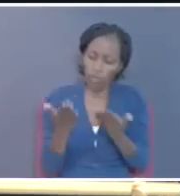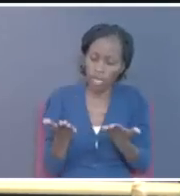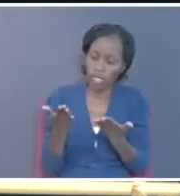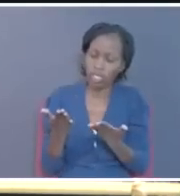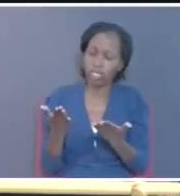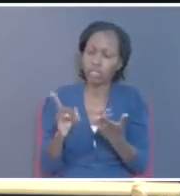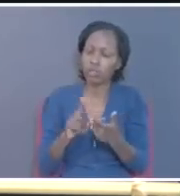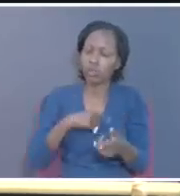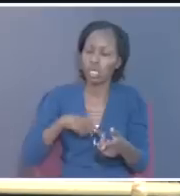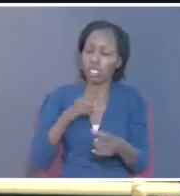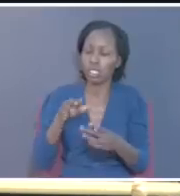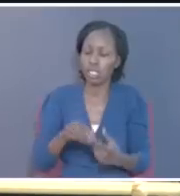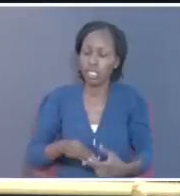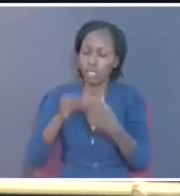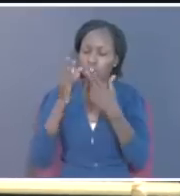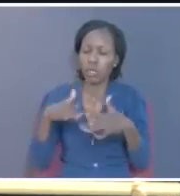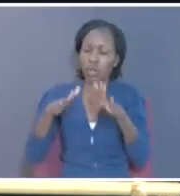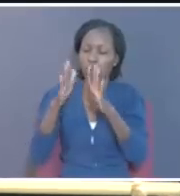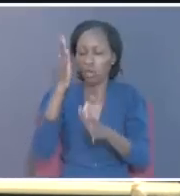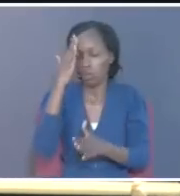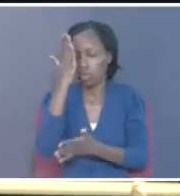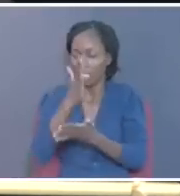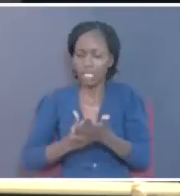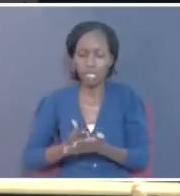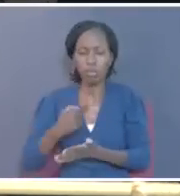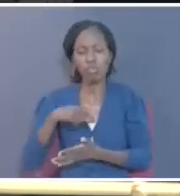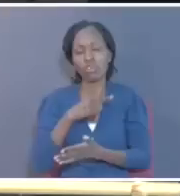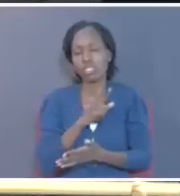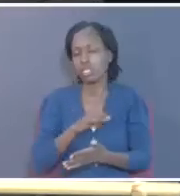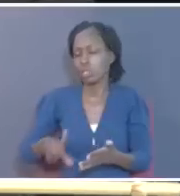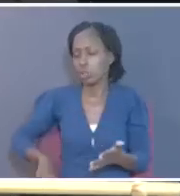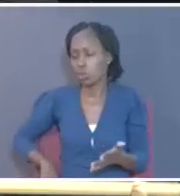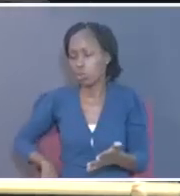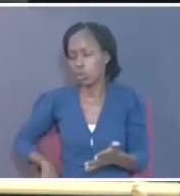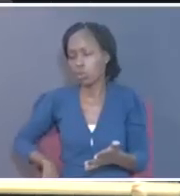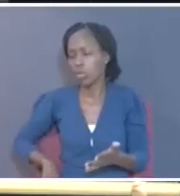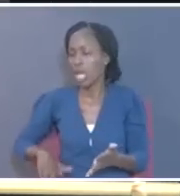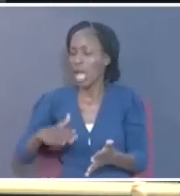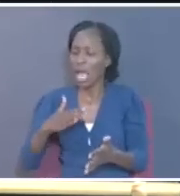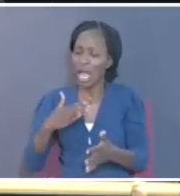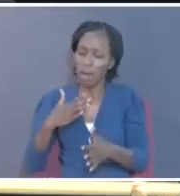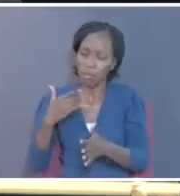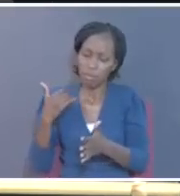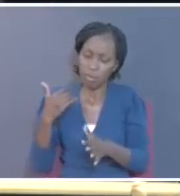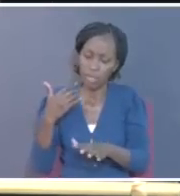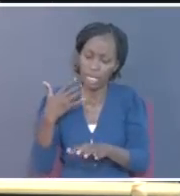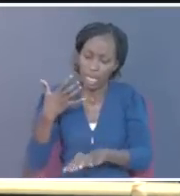us in your special manner. I know that some of us, Lord, are going through a very difficult season